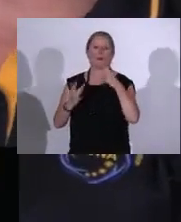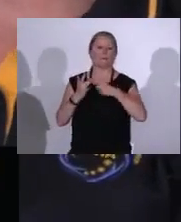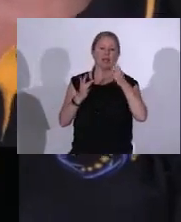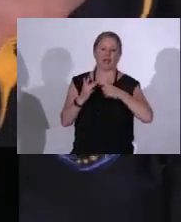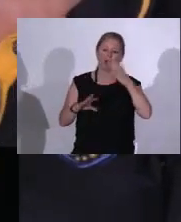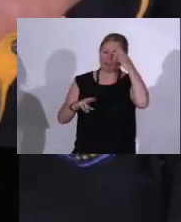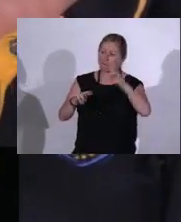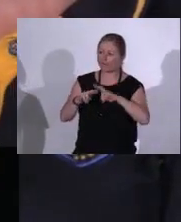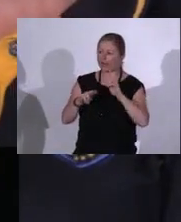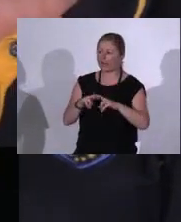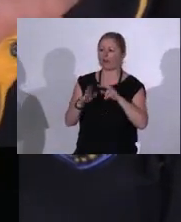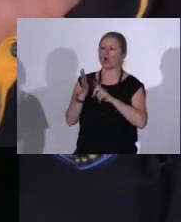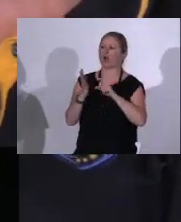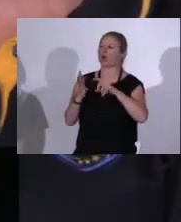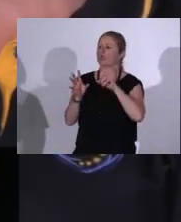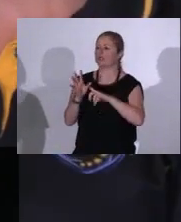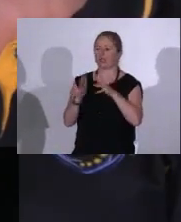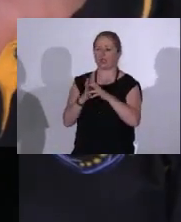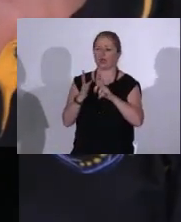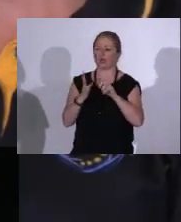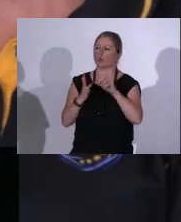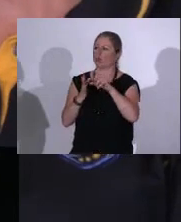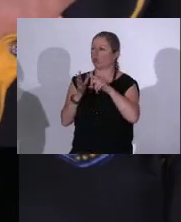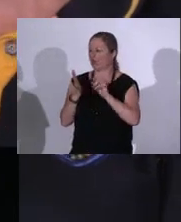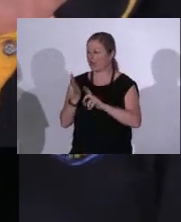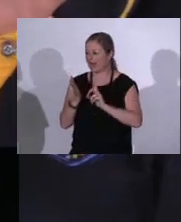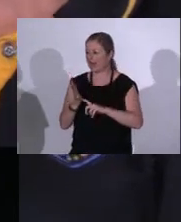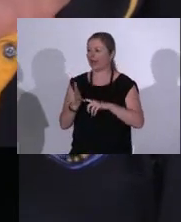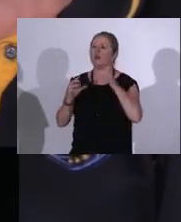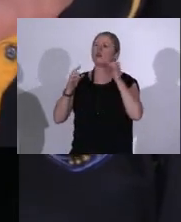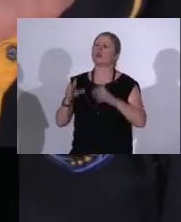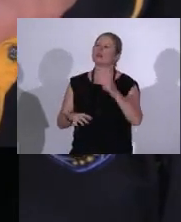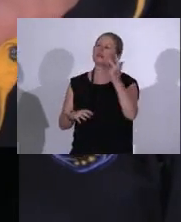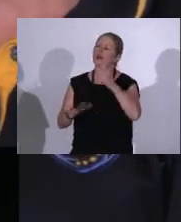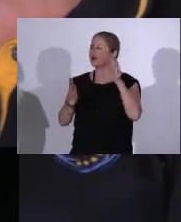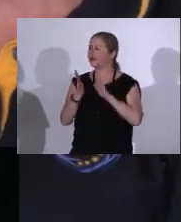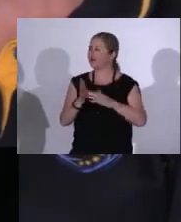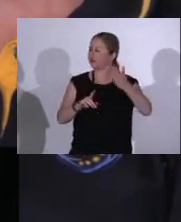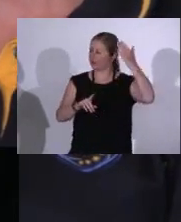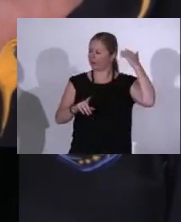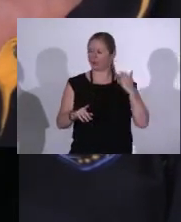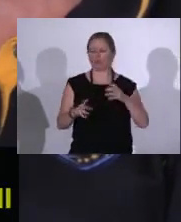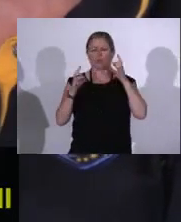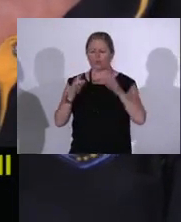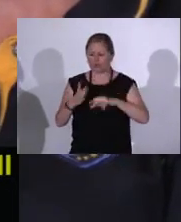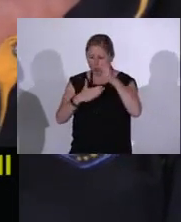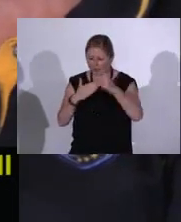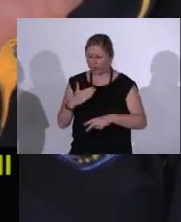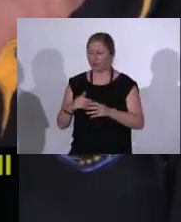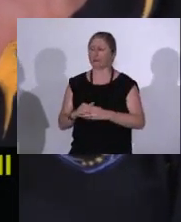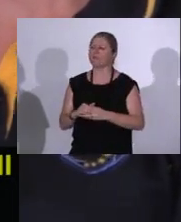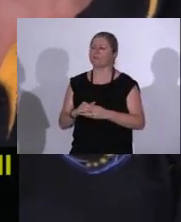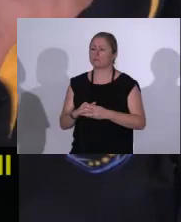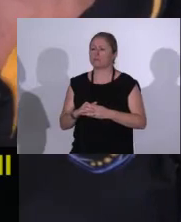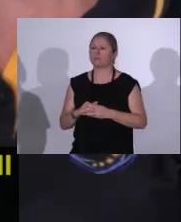parent, Lucy Waddell, we started a program, it would be 18 months ago now, whereby